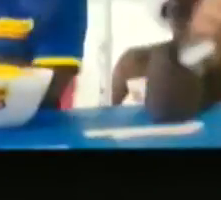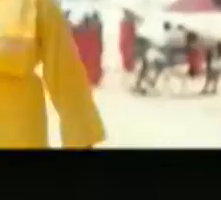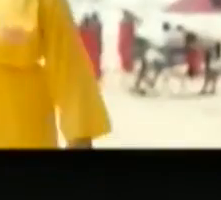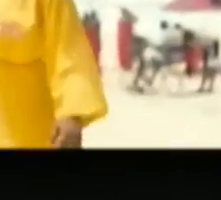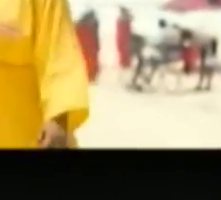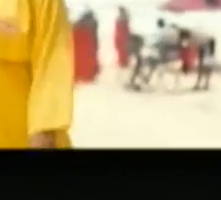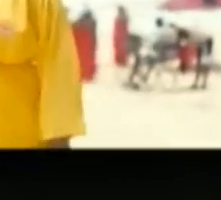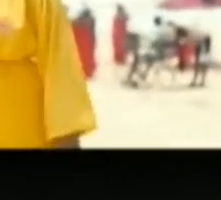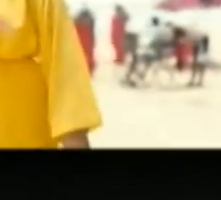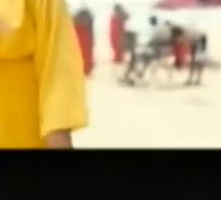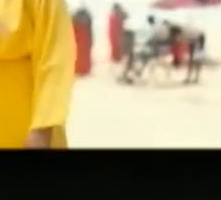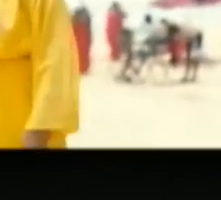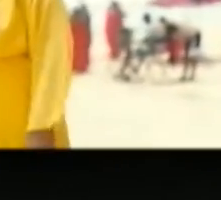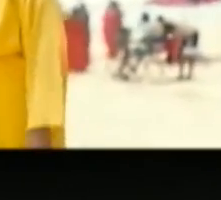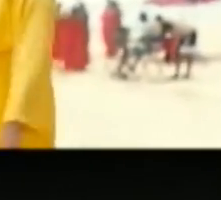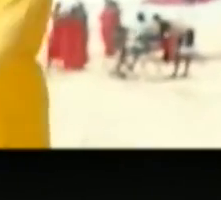Don't you think, mama?